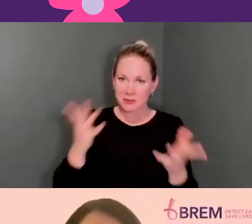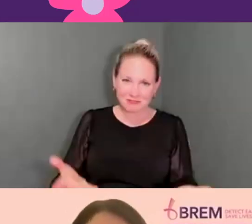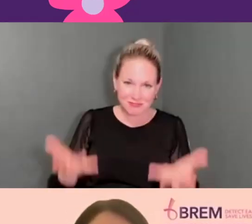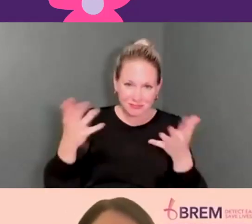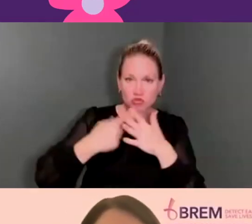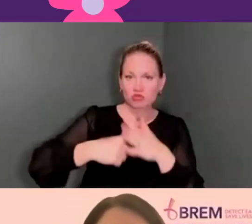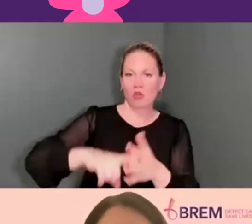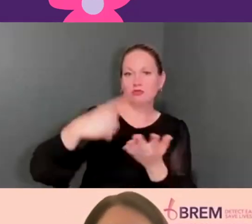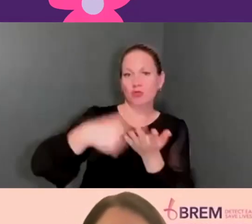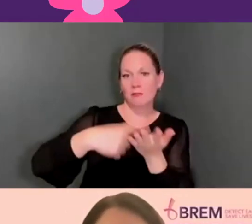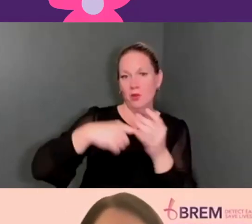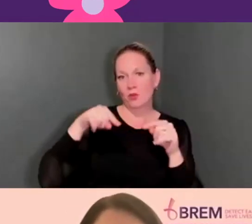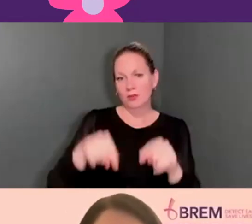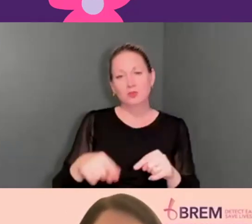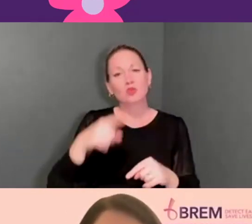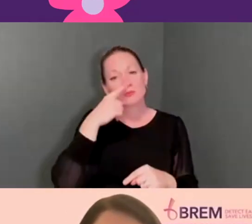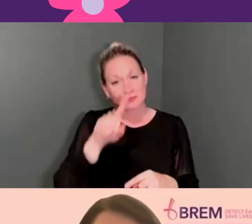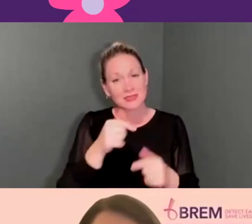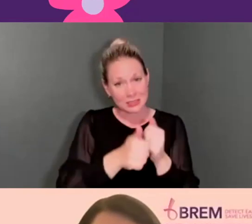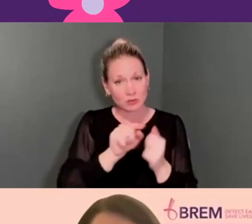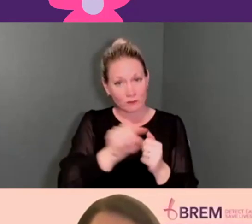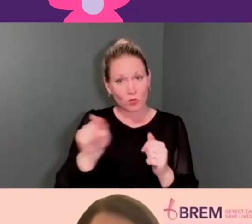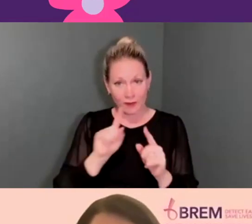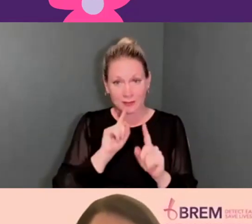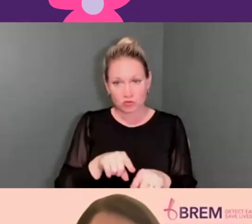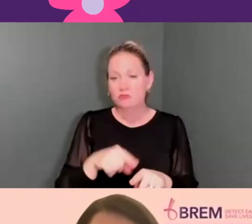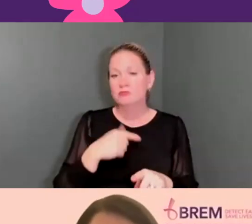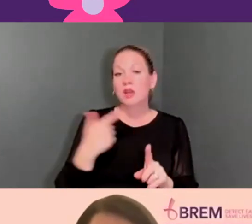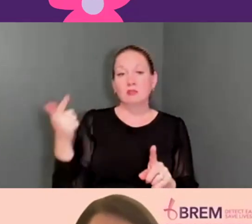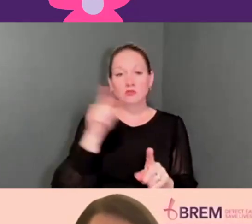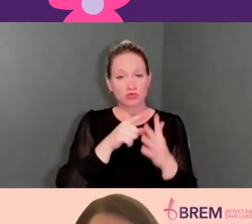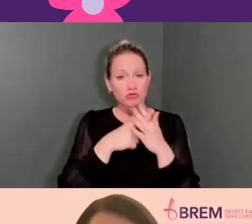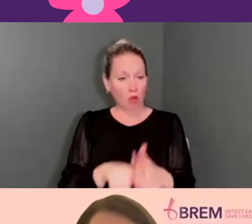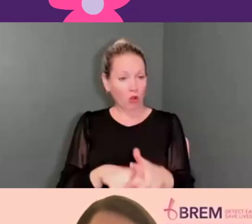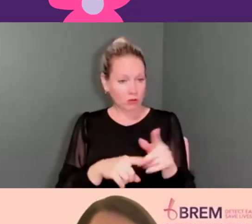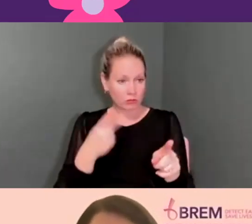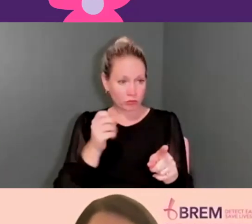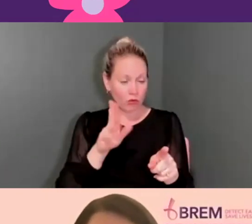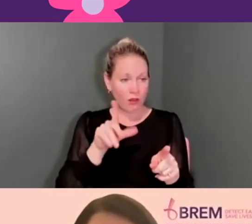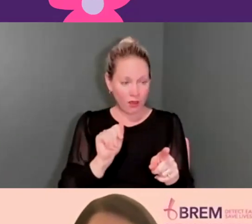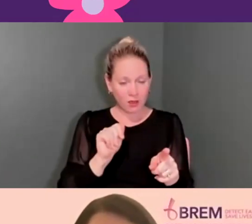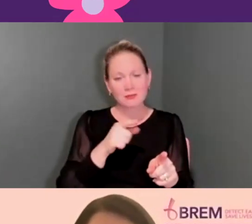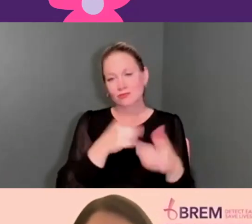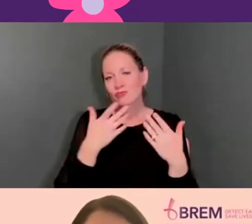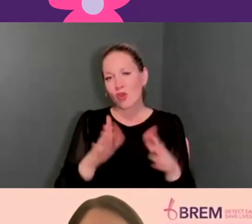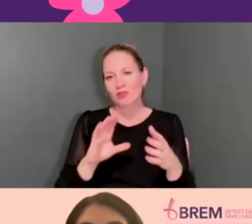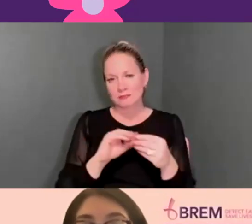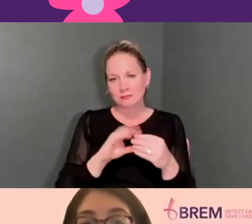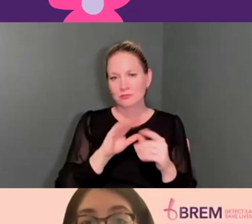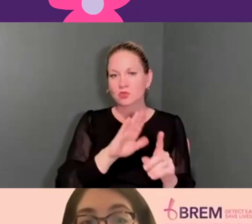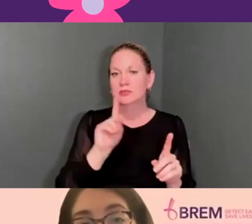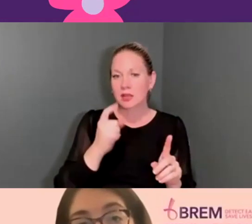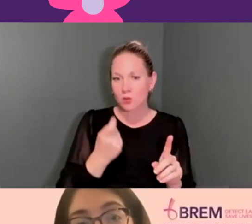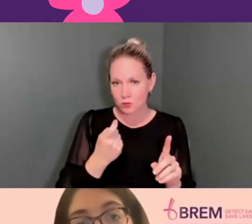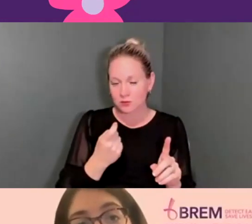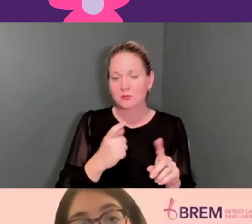session. So I want each of you to respond on this question. Perla, I'll start with you. Can you share the story? You shared a little bit already of your diagnosis, but the challenges you